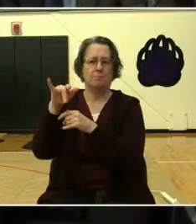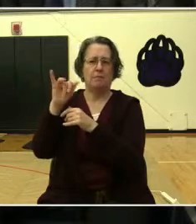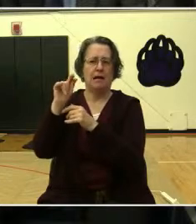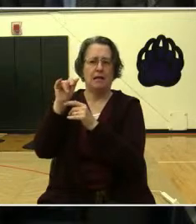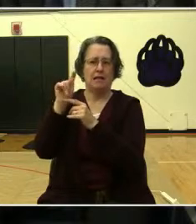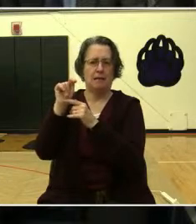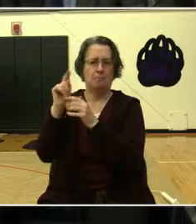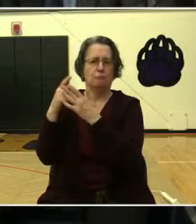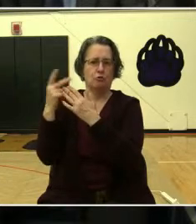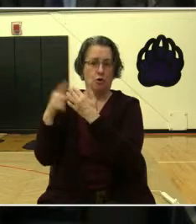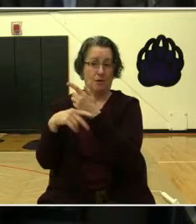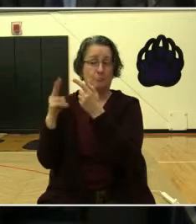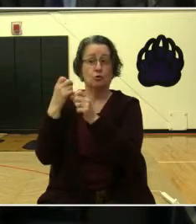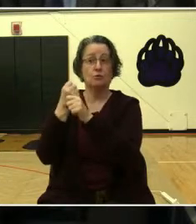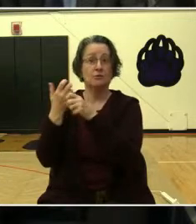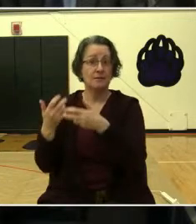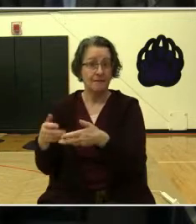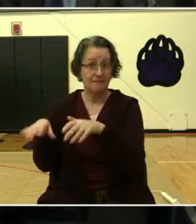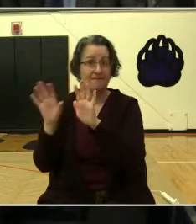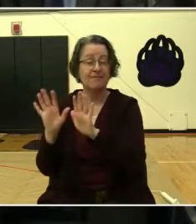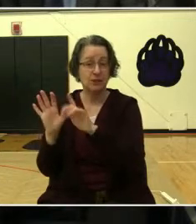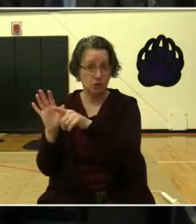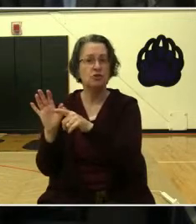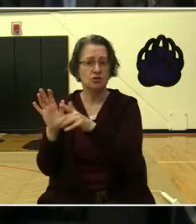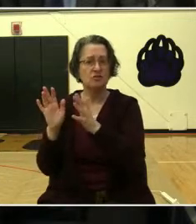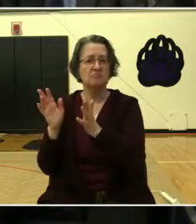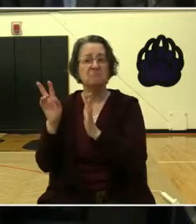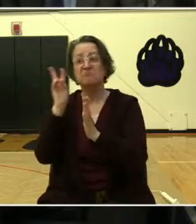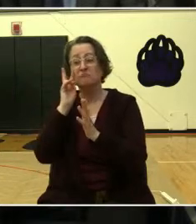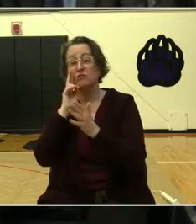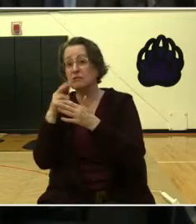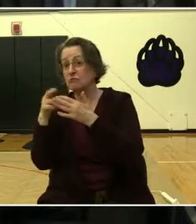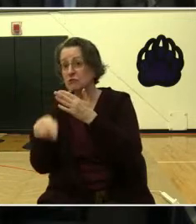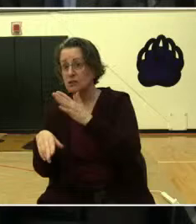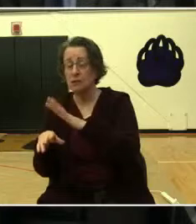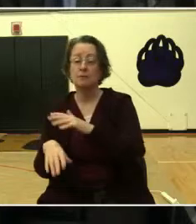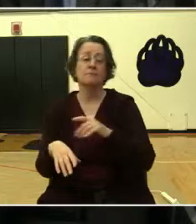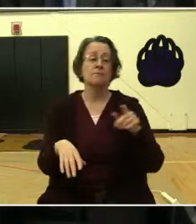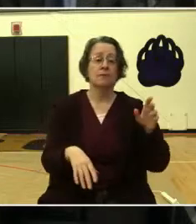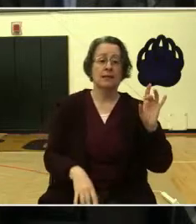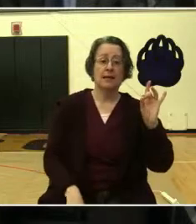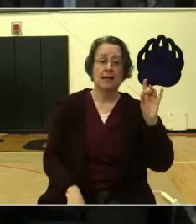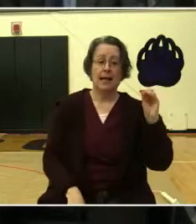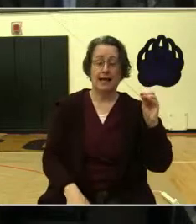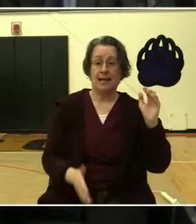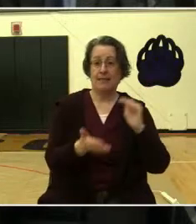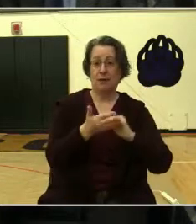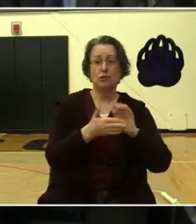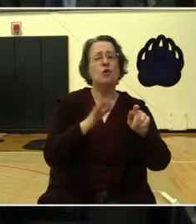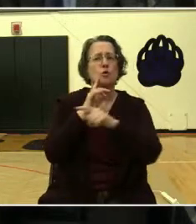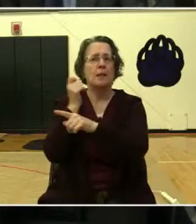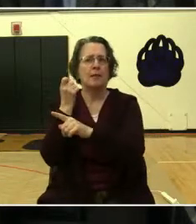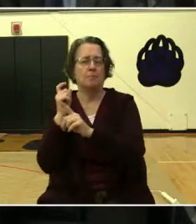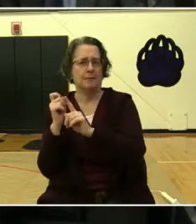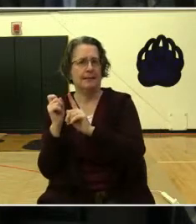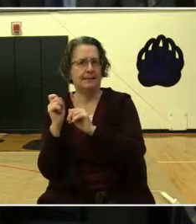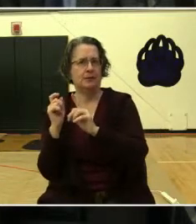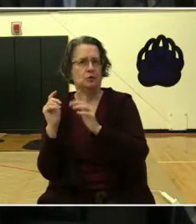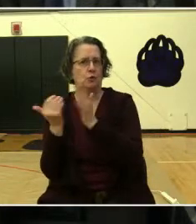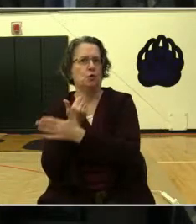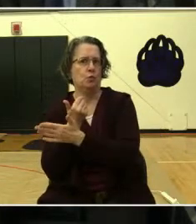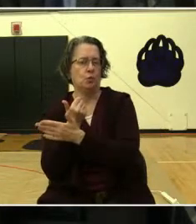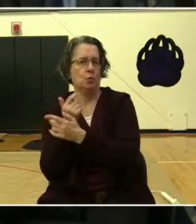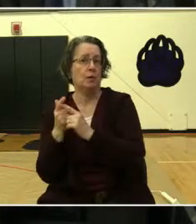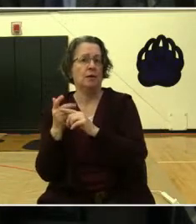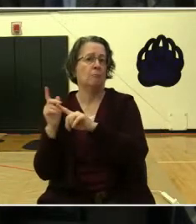um it's a little different than the marketing initiative and then as far as the 80,000 for uh the um